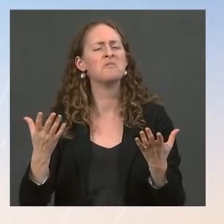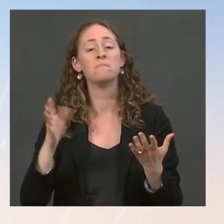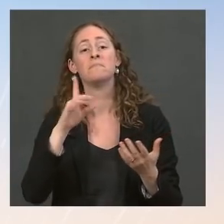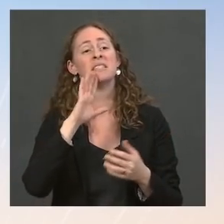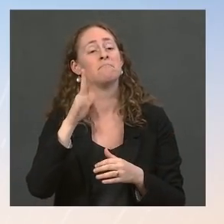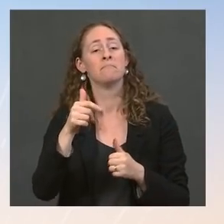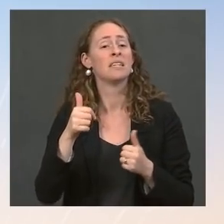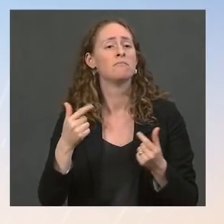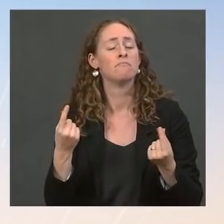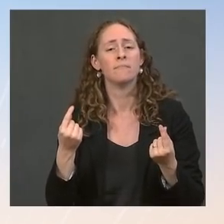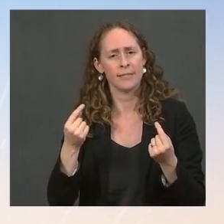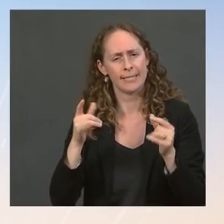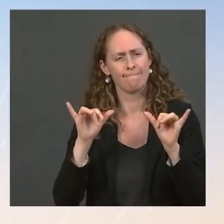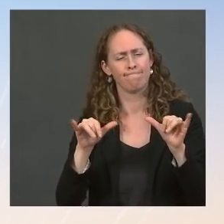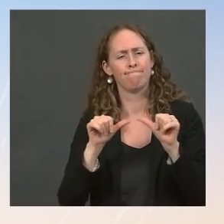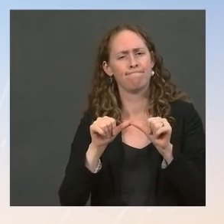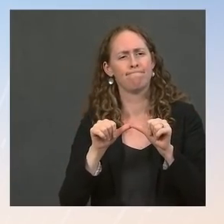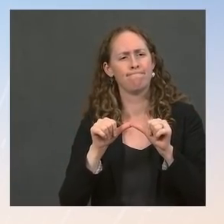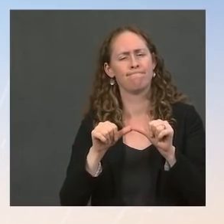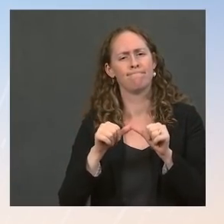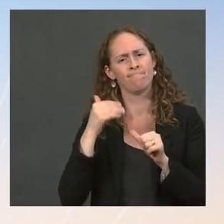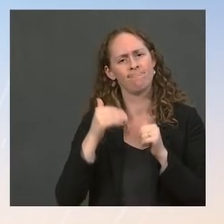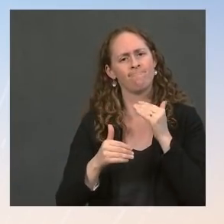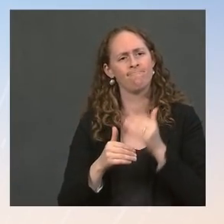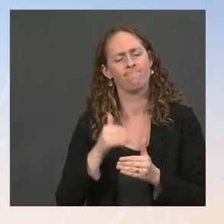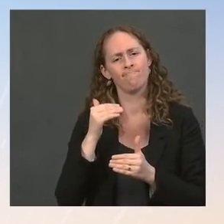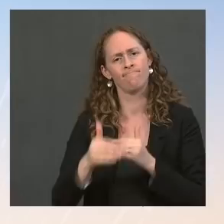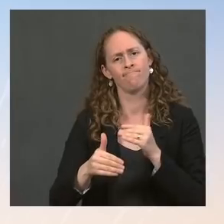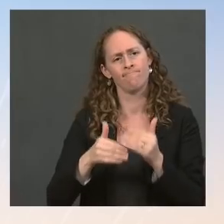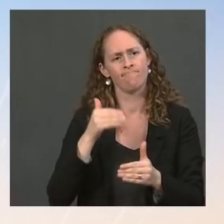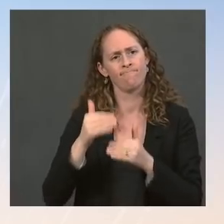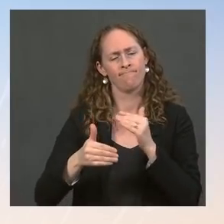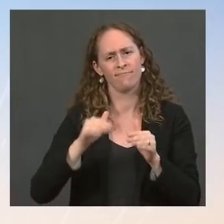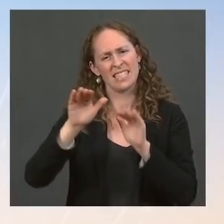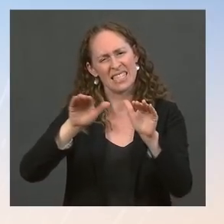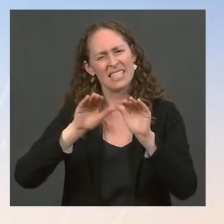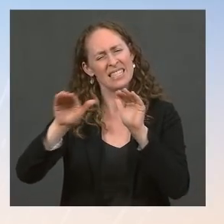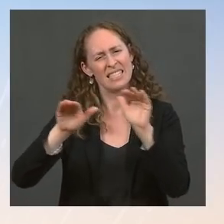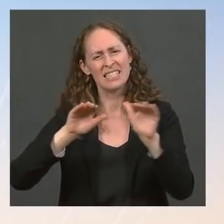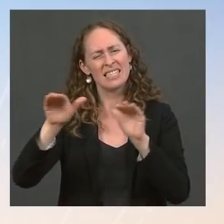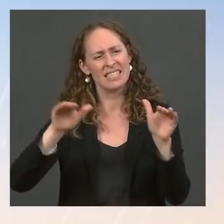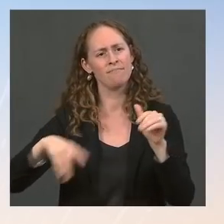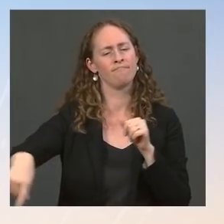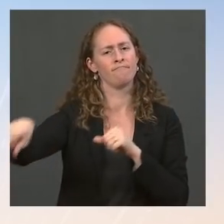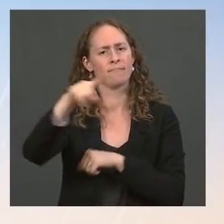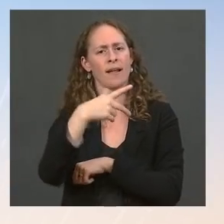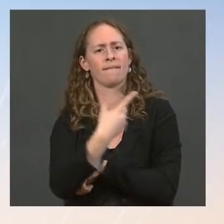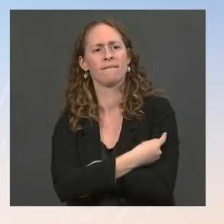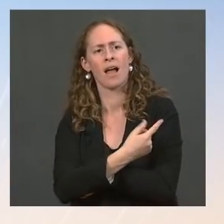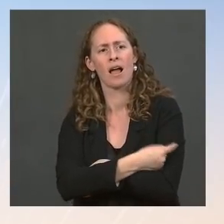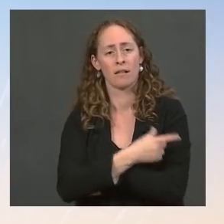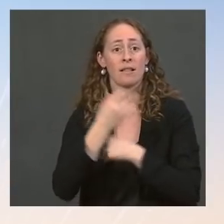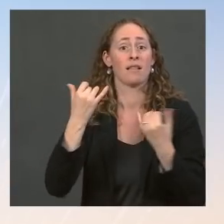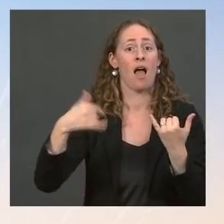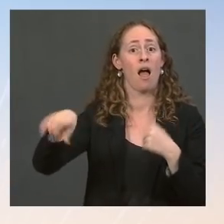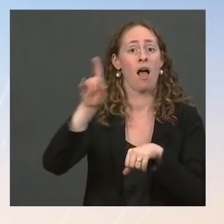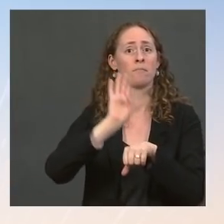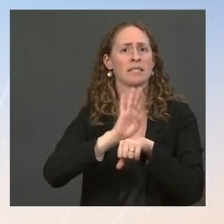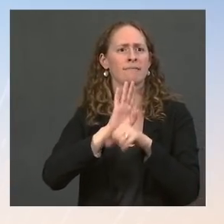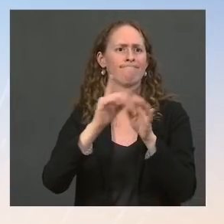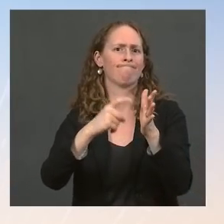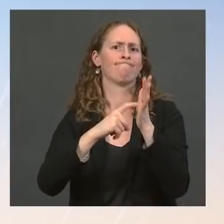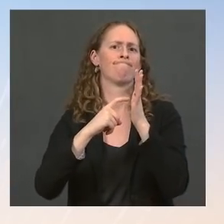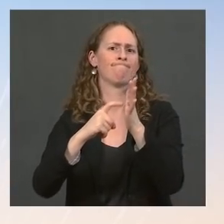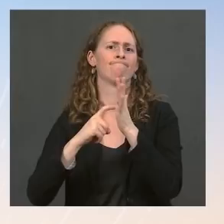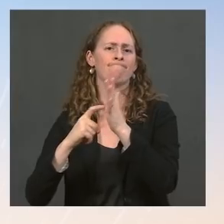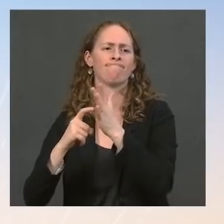to continue to plow ahead, work to get more people vaccinated, more companies implementing mandates, and